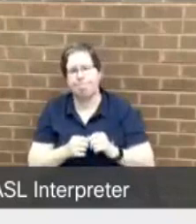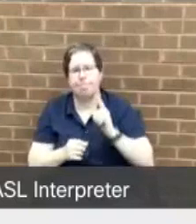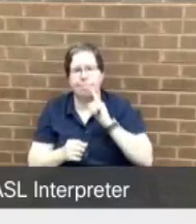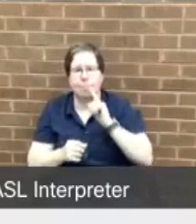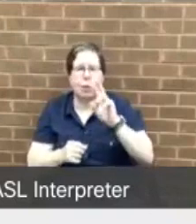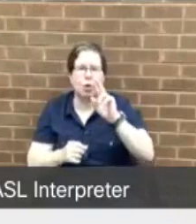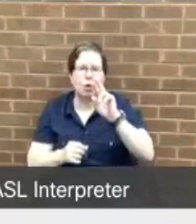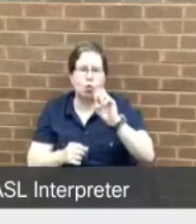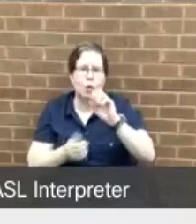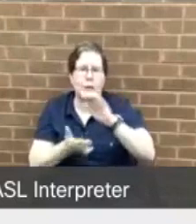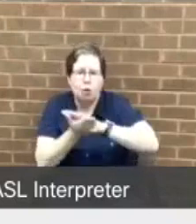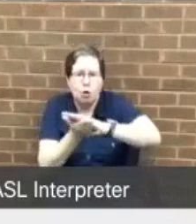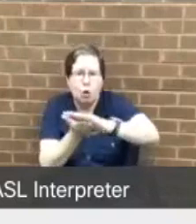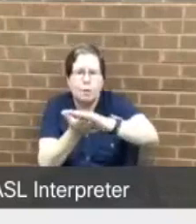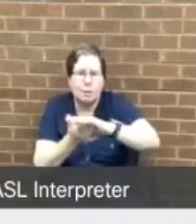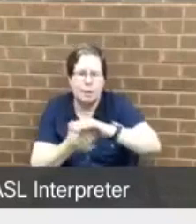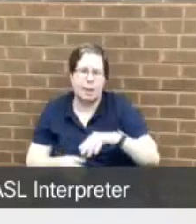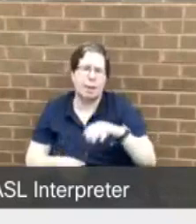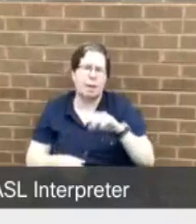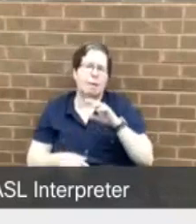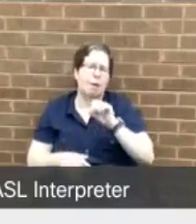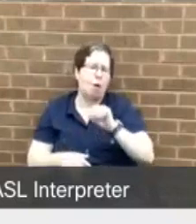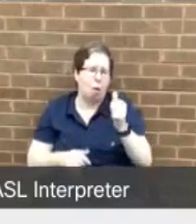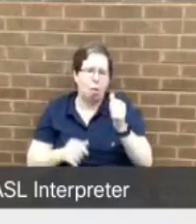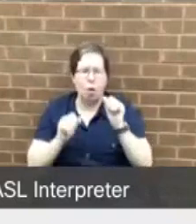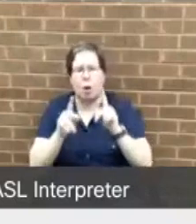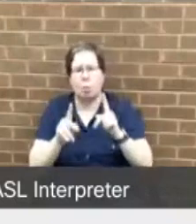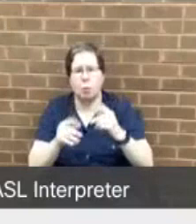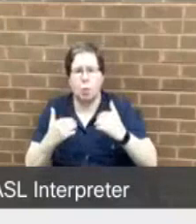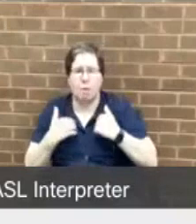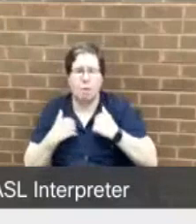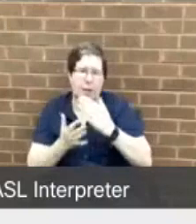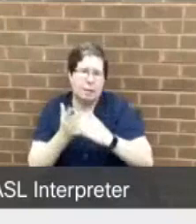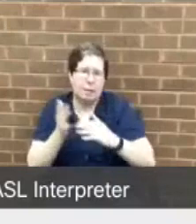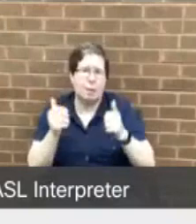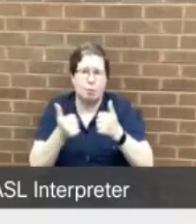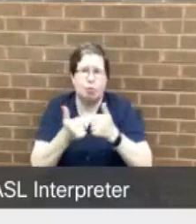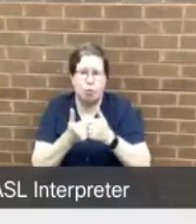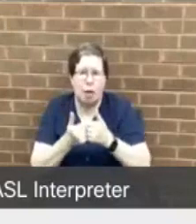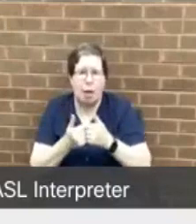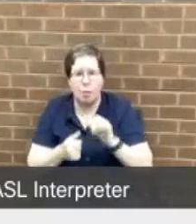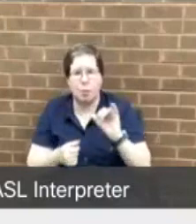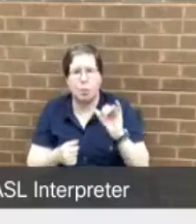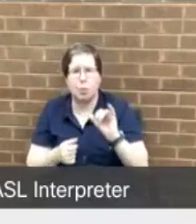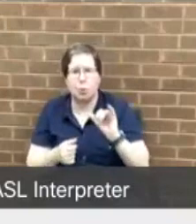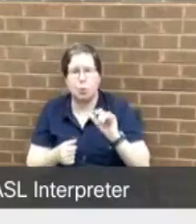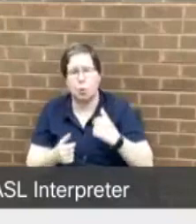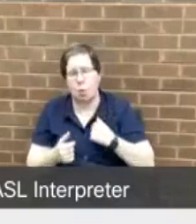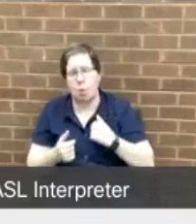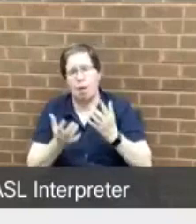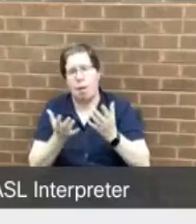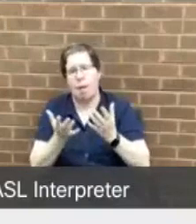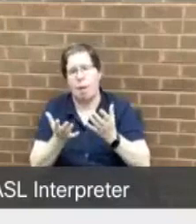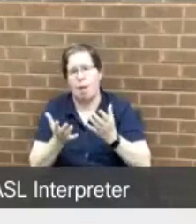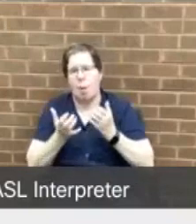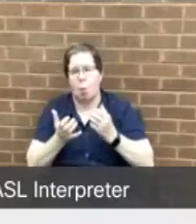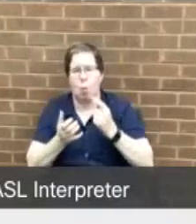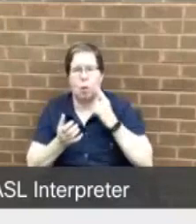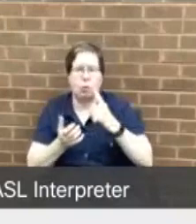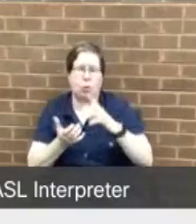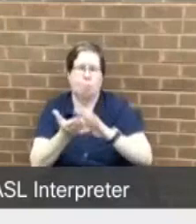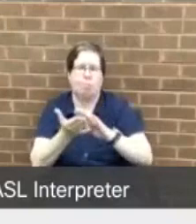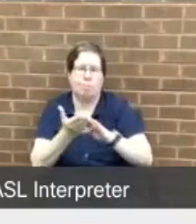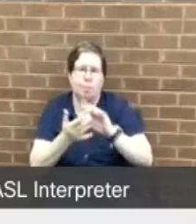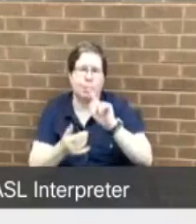Resurfacing and, you know, any opportunity. We have had some challenges there. I do want to give a shout out to